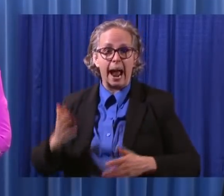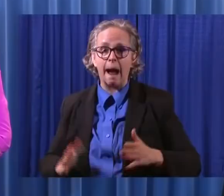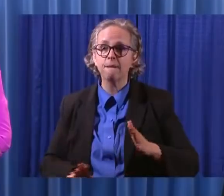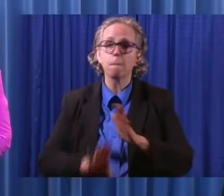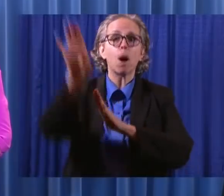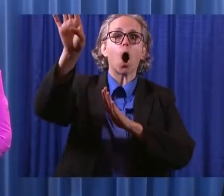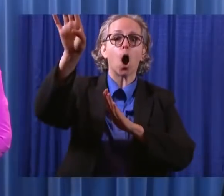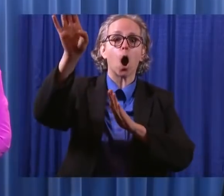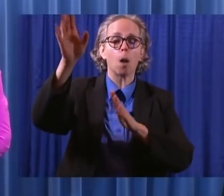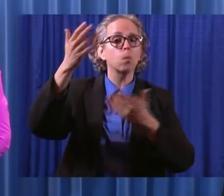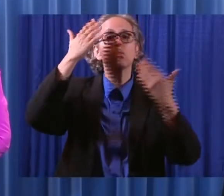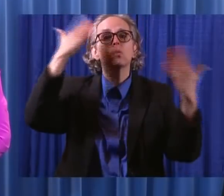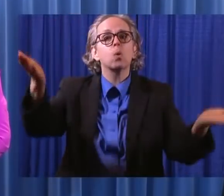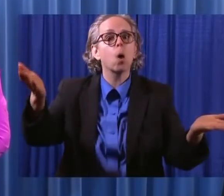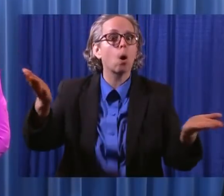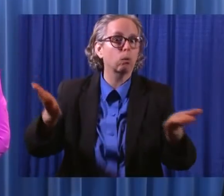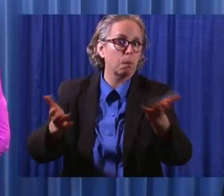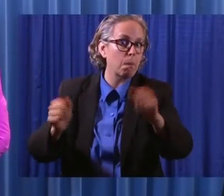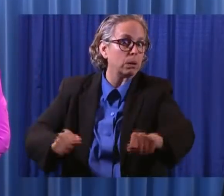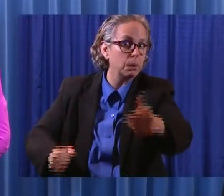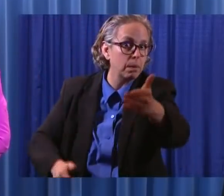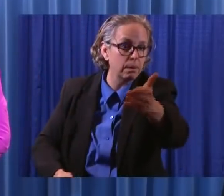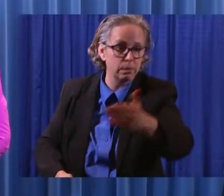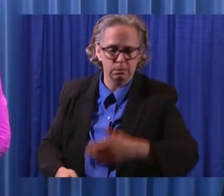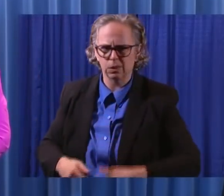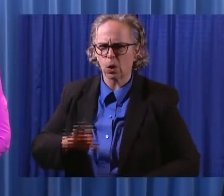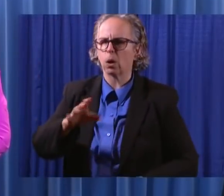we'll be coming out with that soon, but again, no surprises.